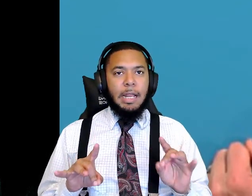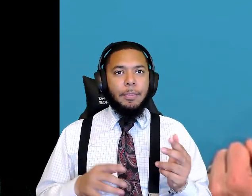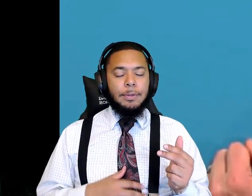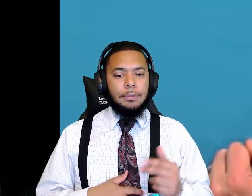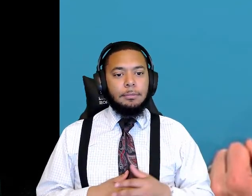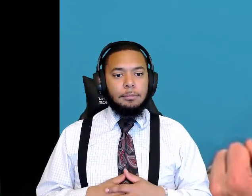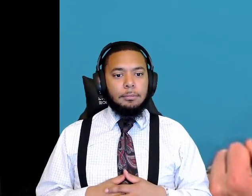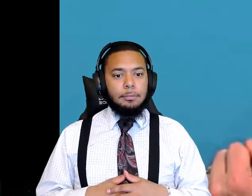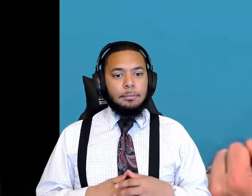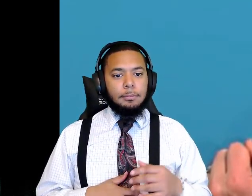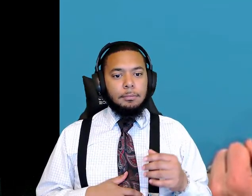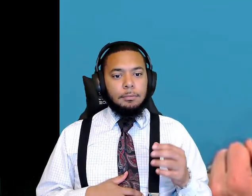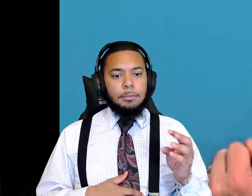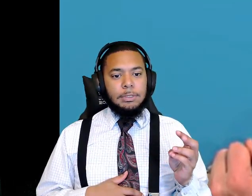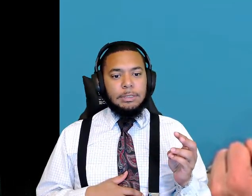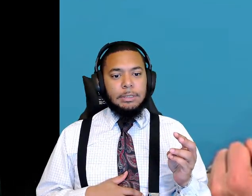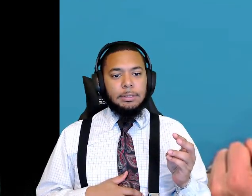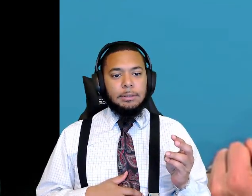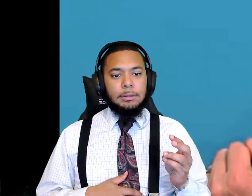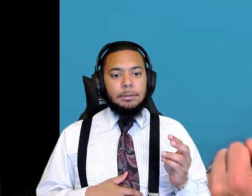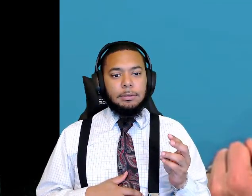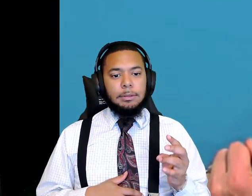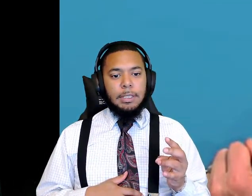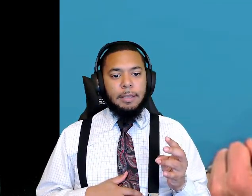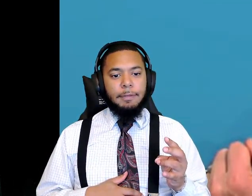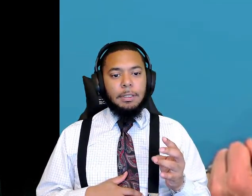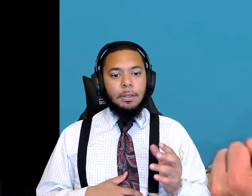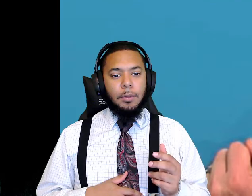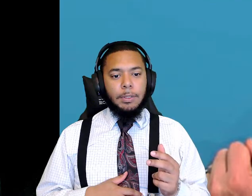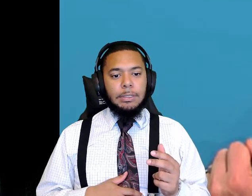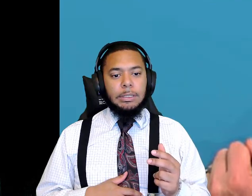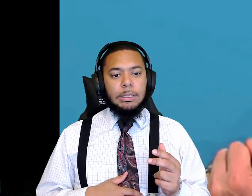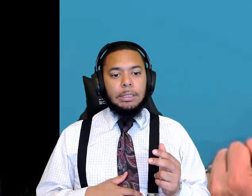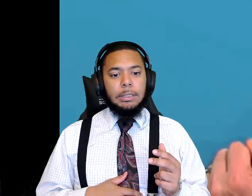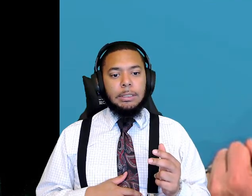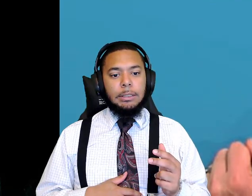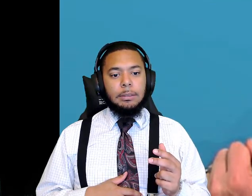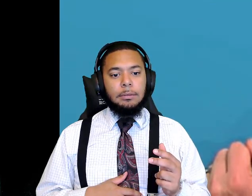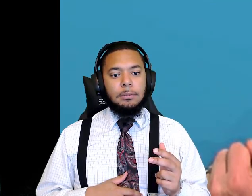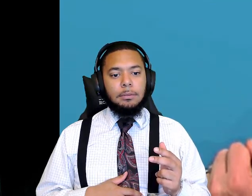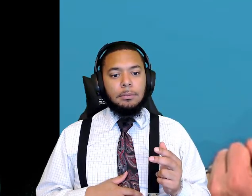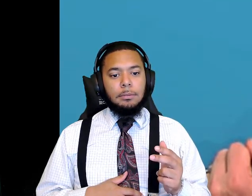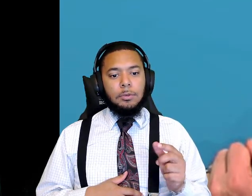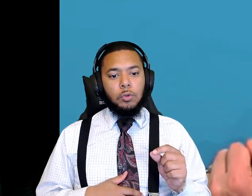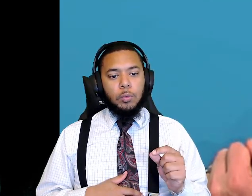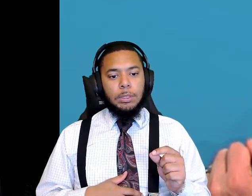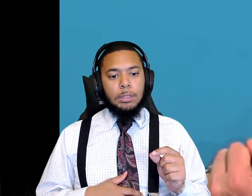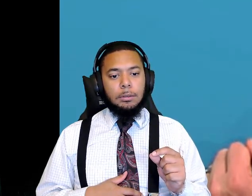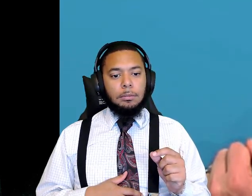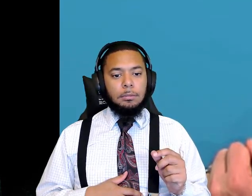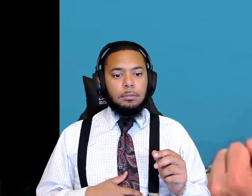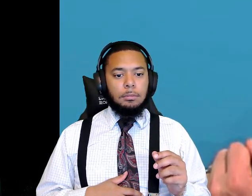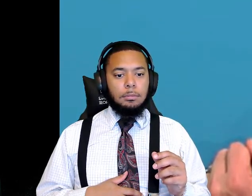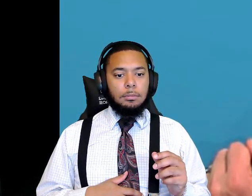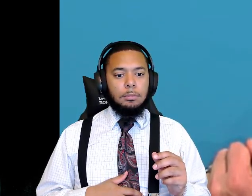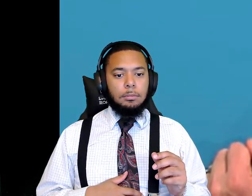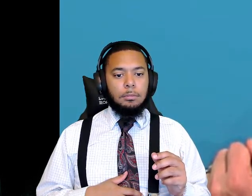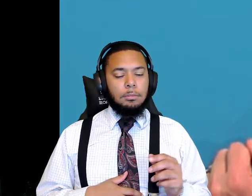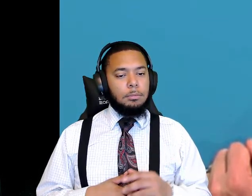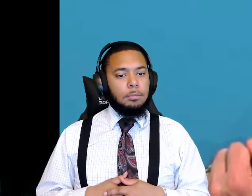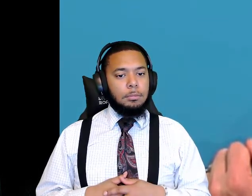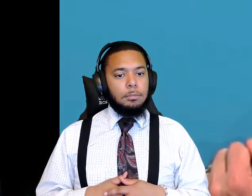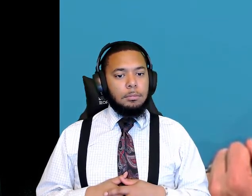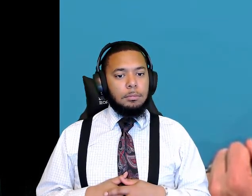2, 6, 9, 12, 19, and 5 is 24, 2, 4,